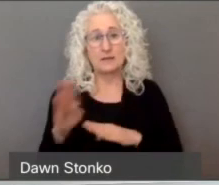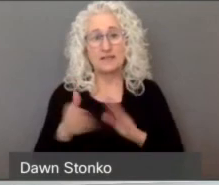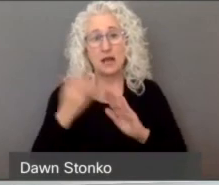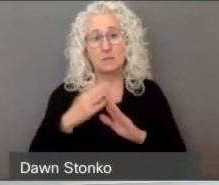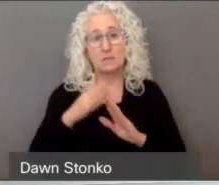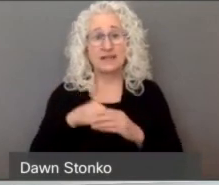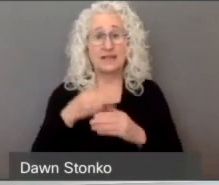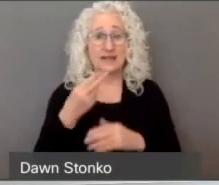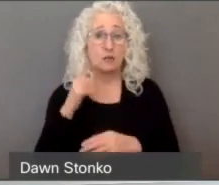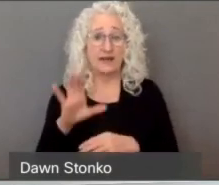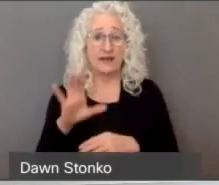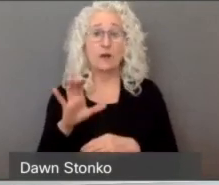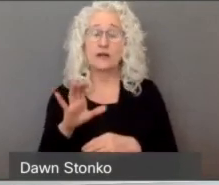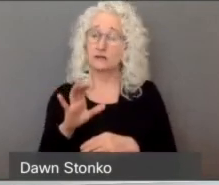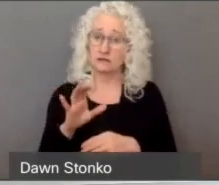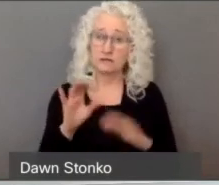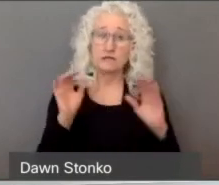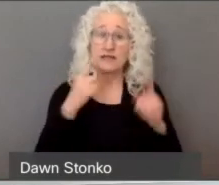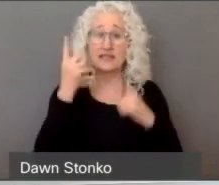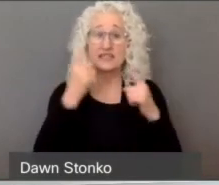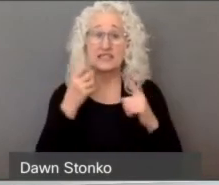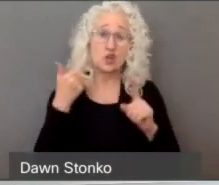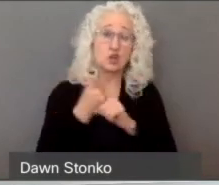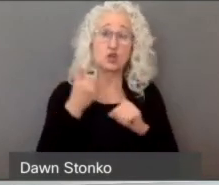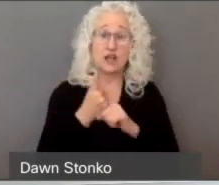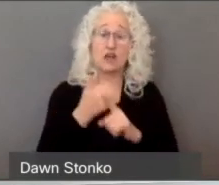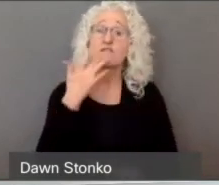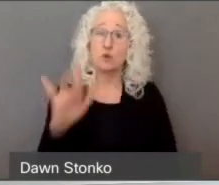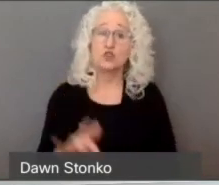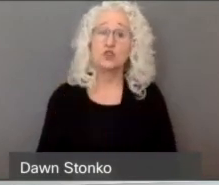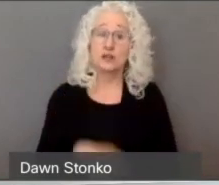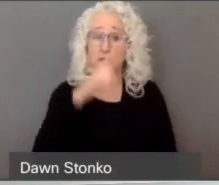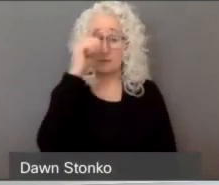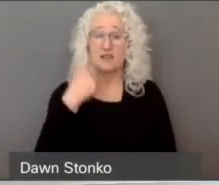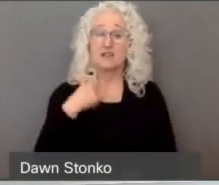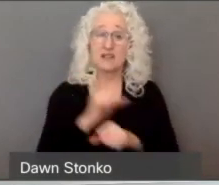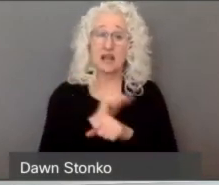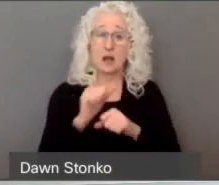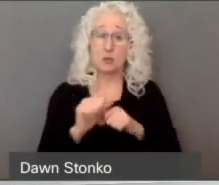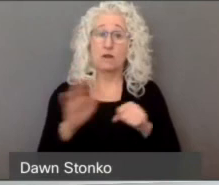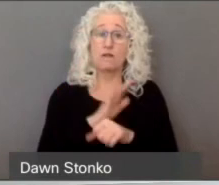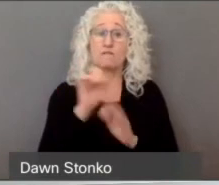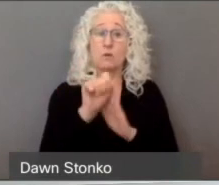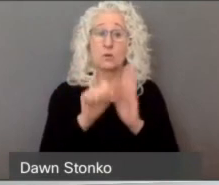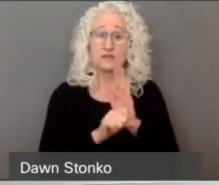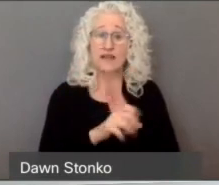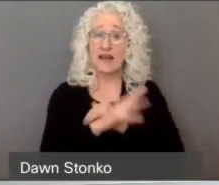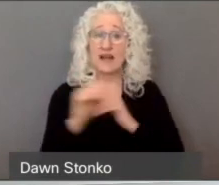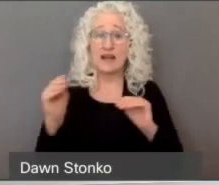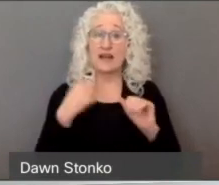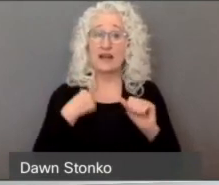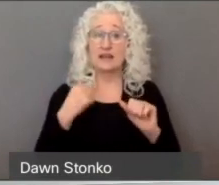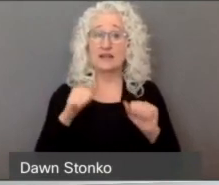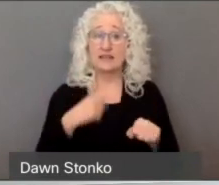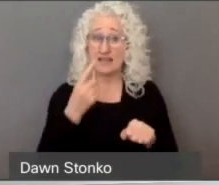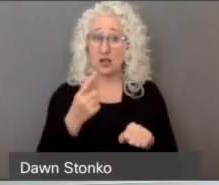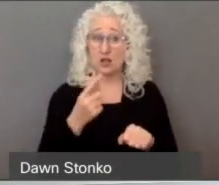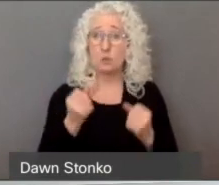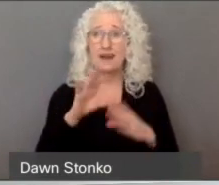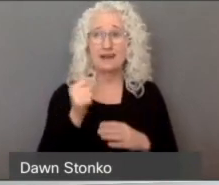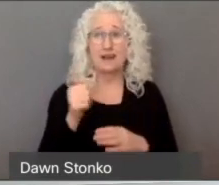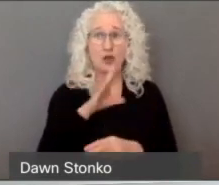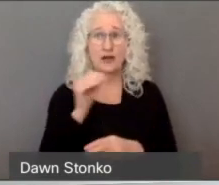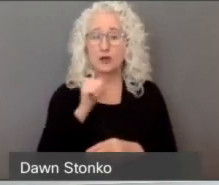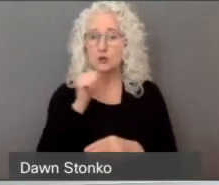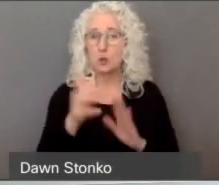Howard County, consider yourself fortunate, because I work the entire state, and I can tell you that a lot of other counties do not operate this way.